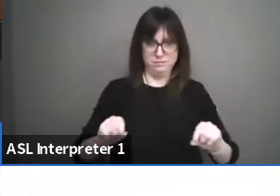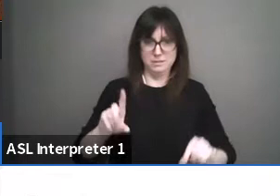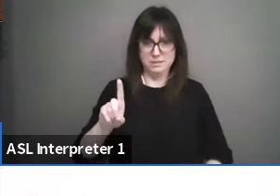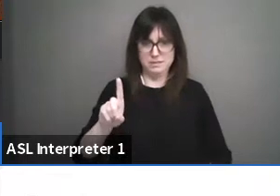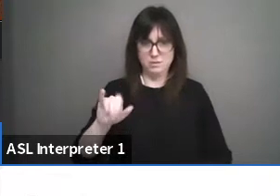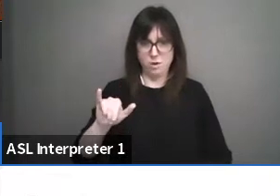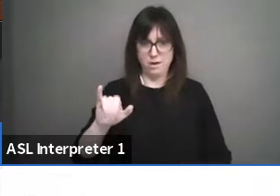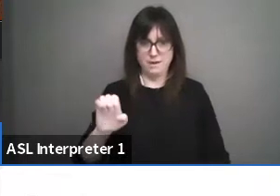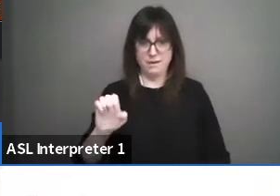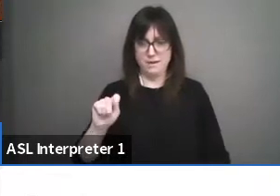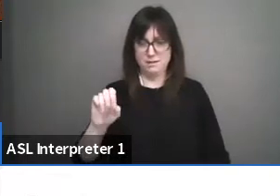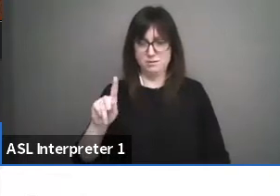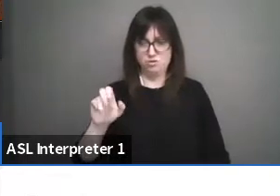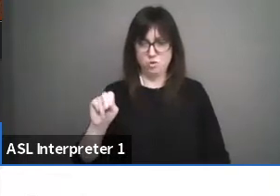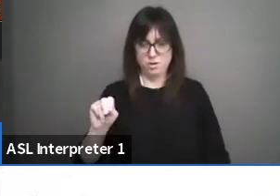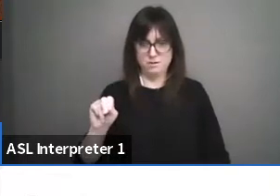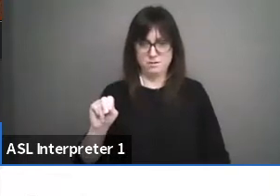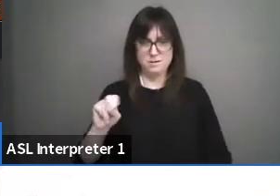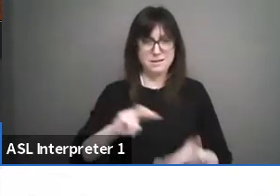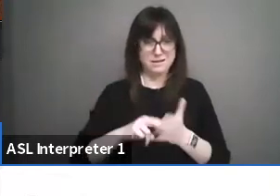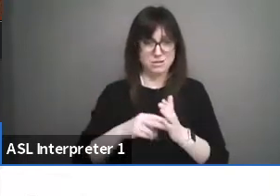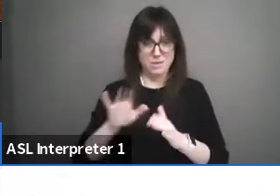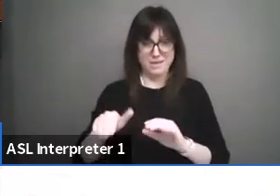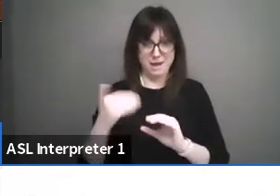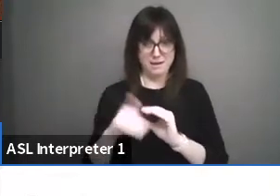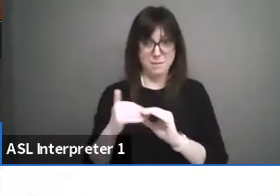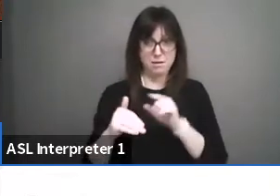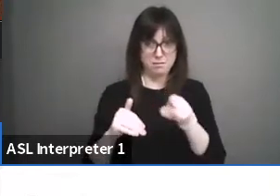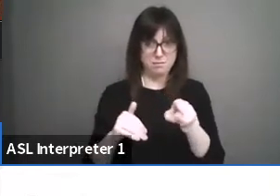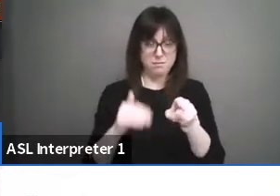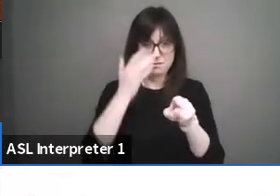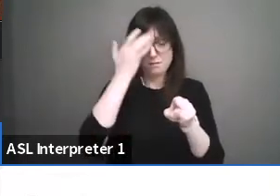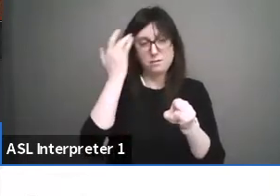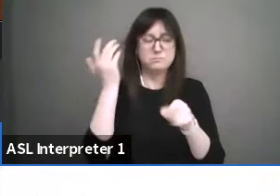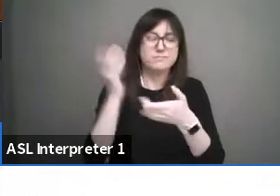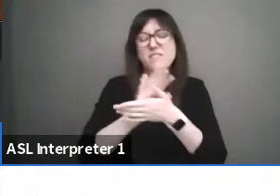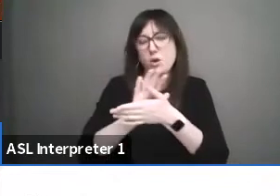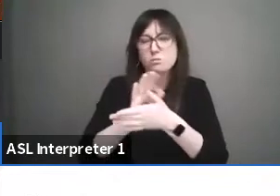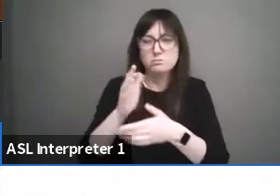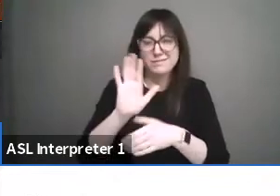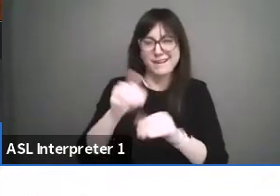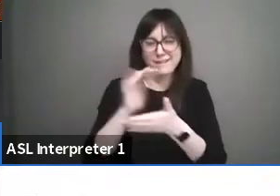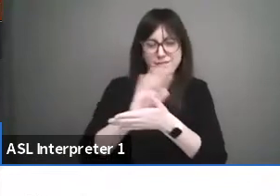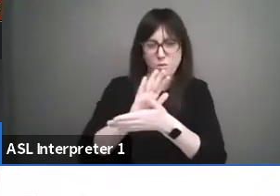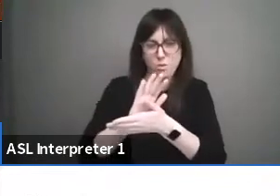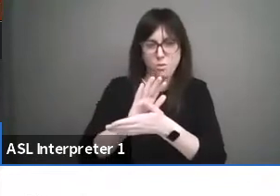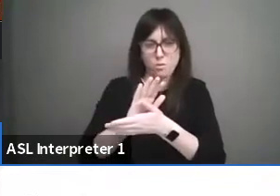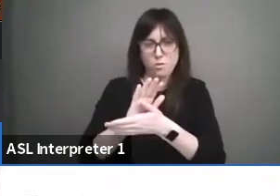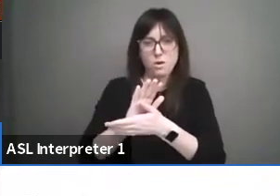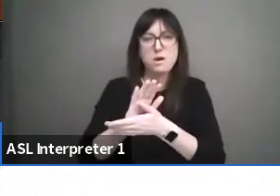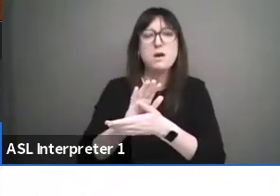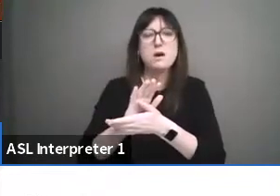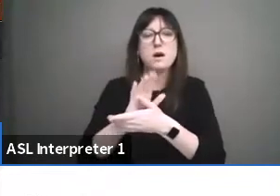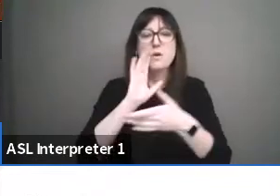Now, what this is stating is that this specific email, or video, I should say, sorry, is tracking this